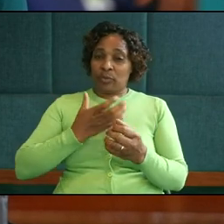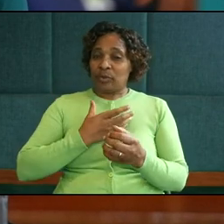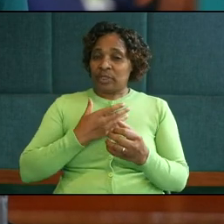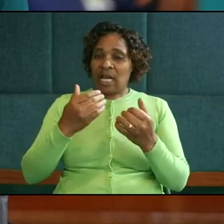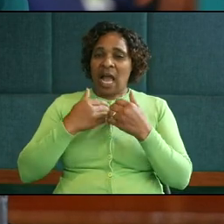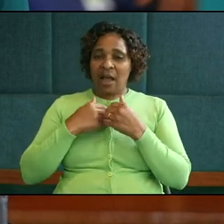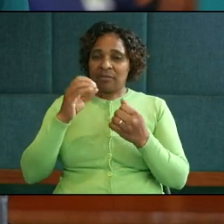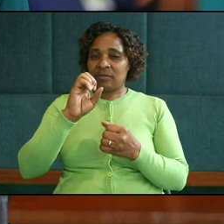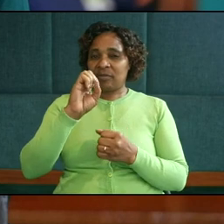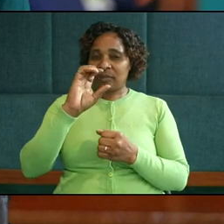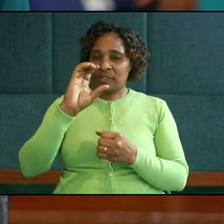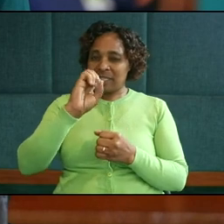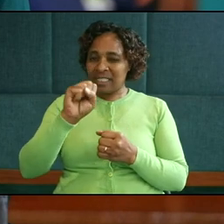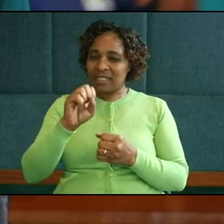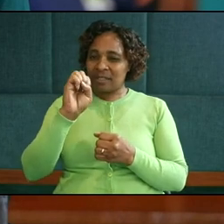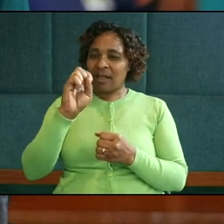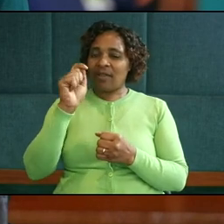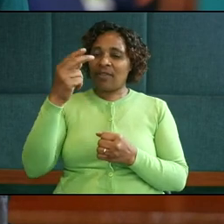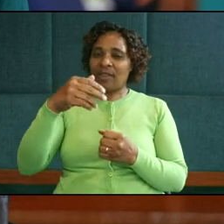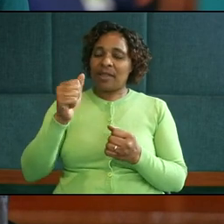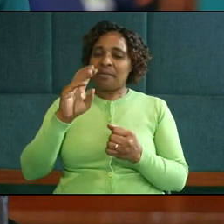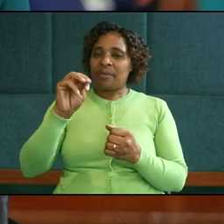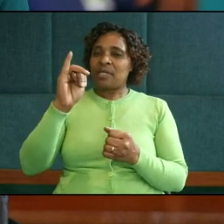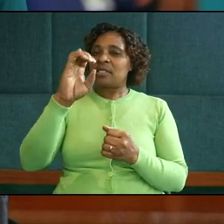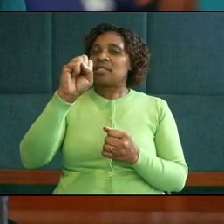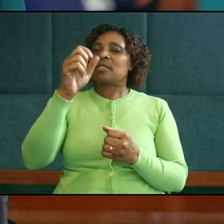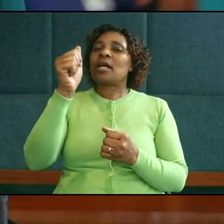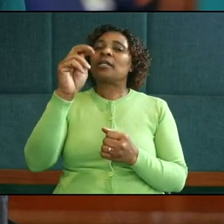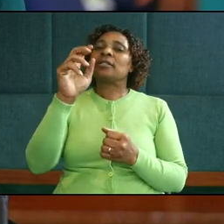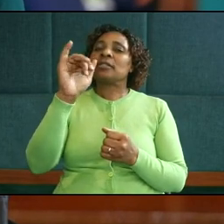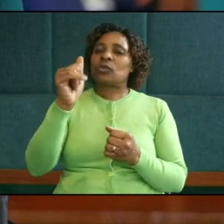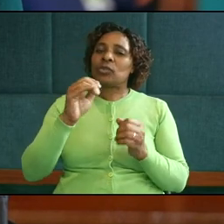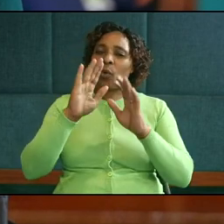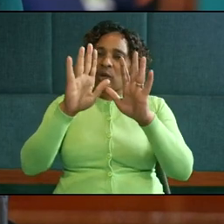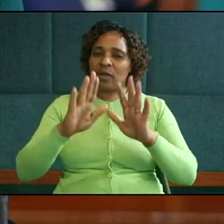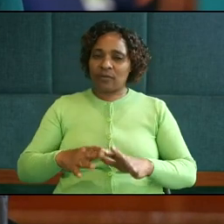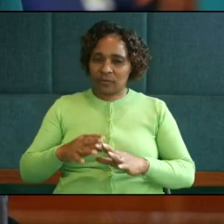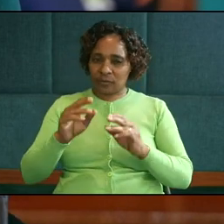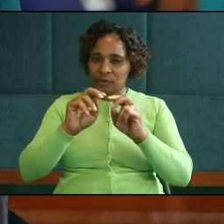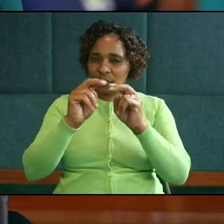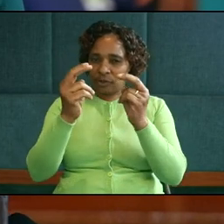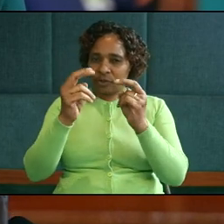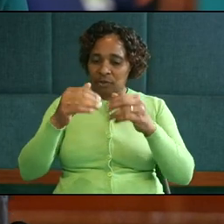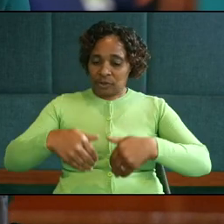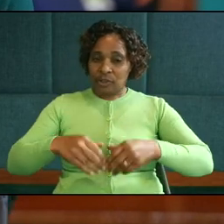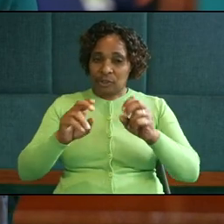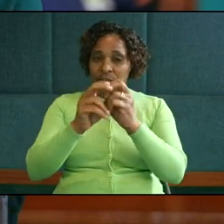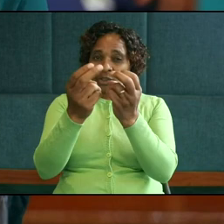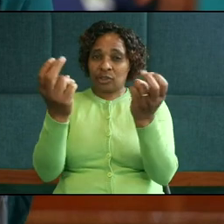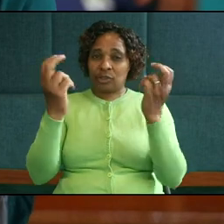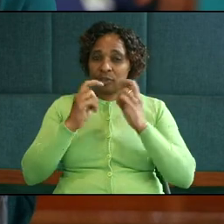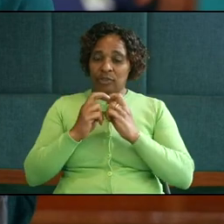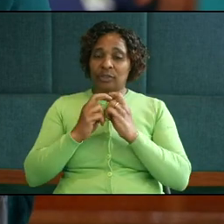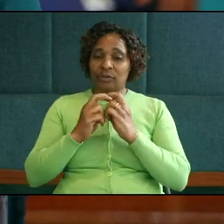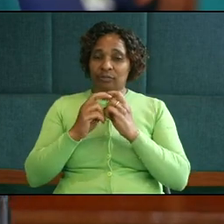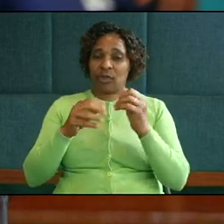have Seth, Misati, and Silas with our wonderful teen teachers as our panelists. Enjoy.